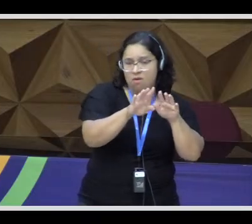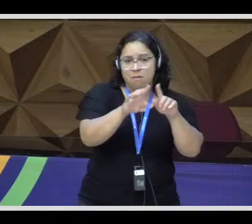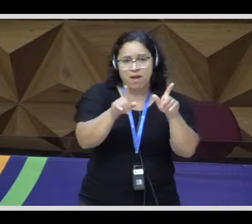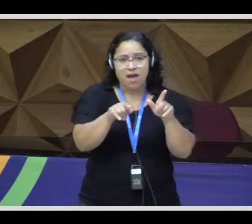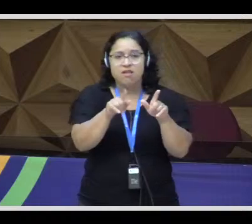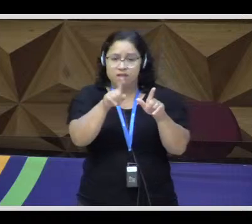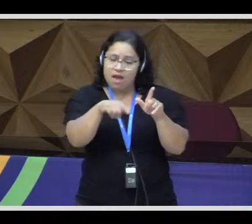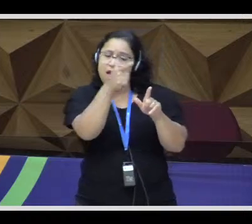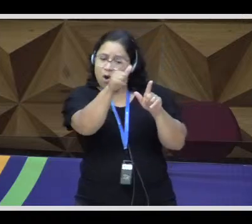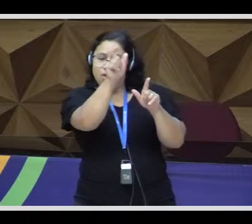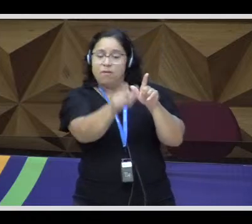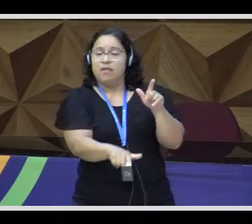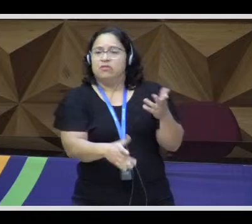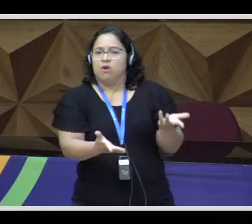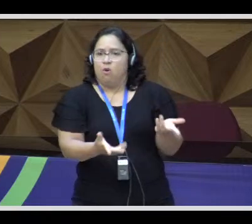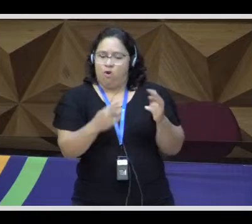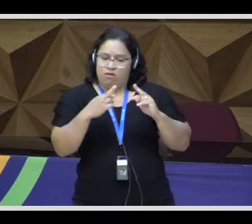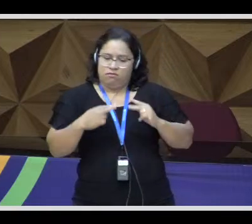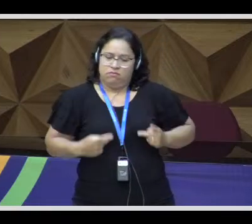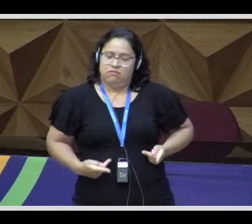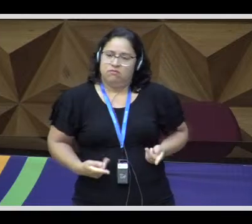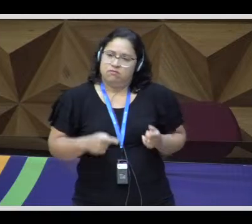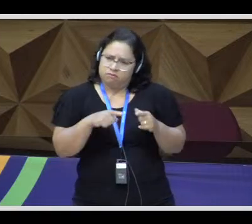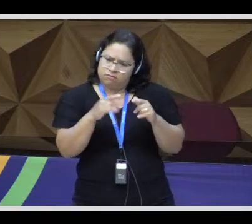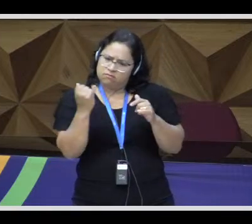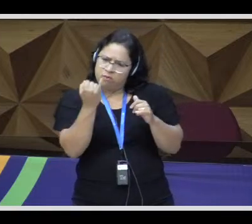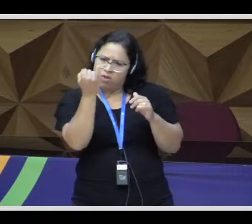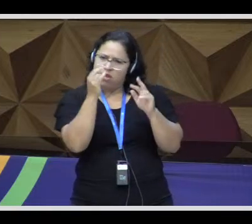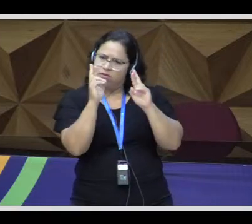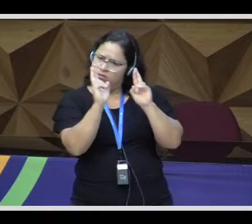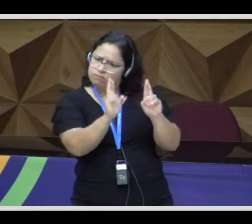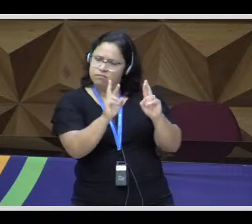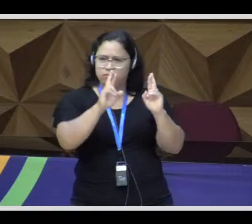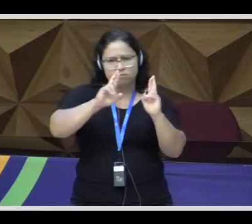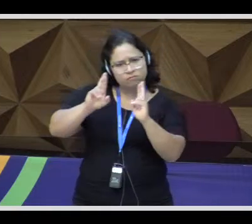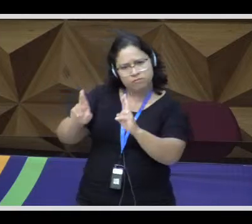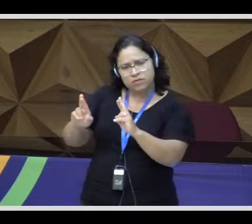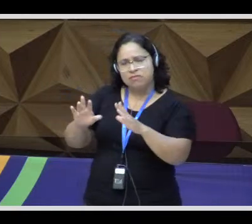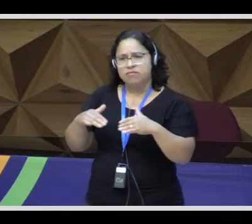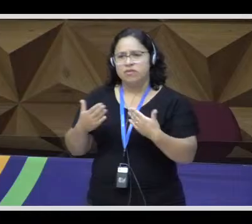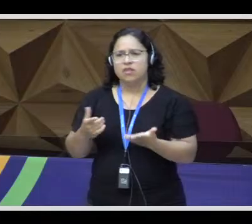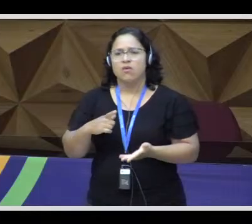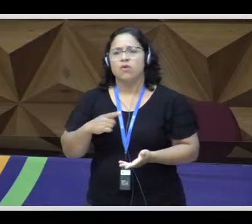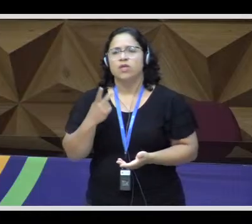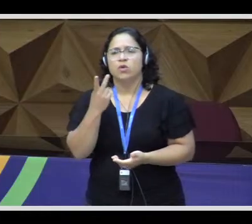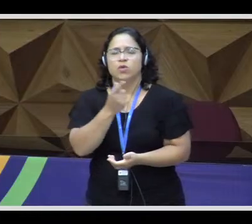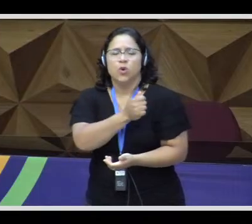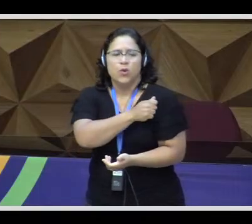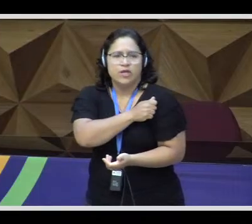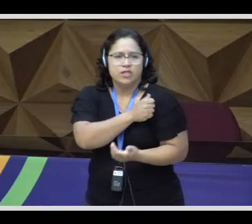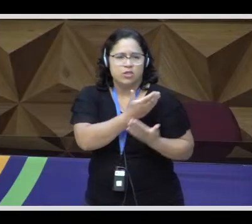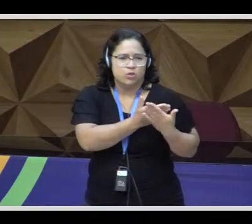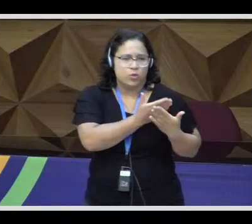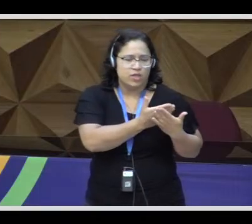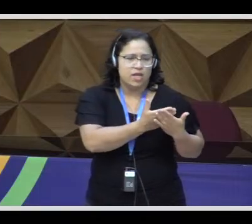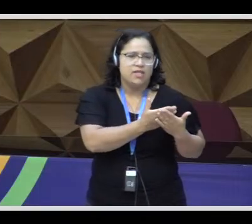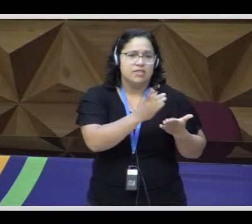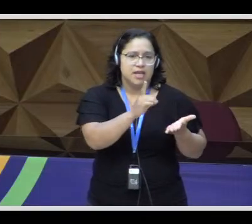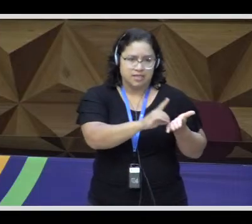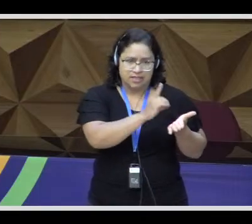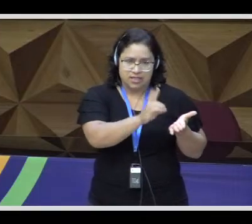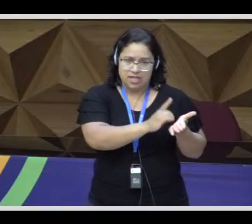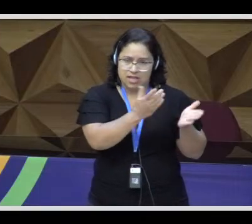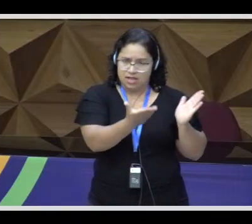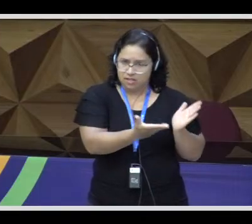there. That said, I have 2 students doing dissertations right now about